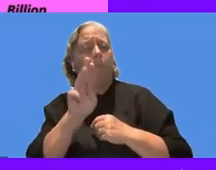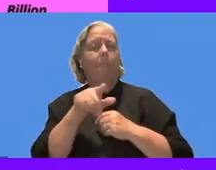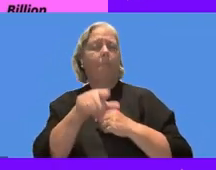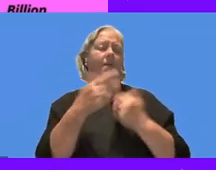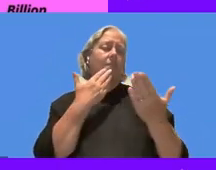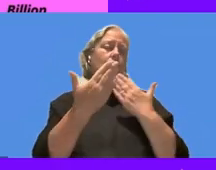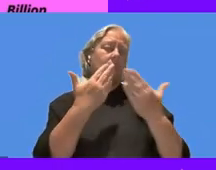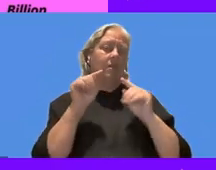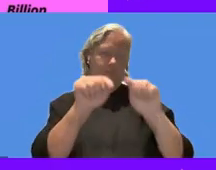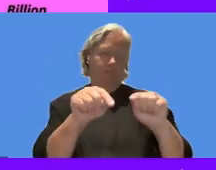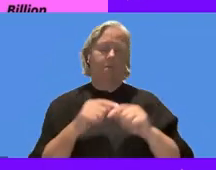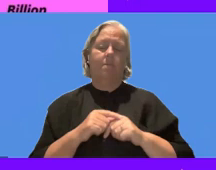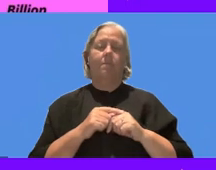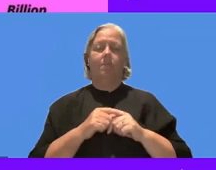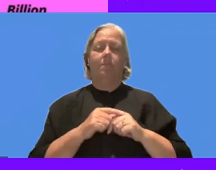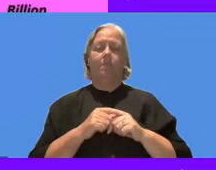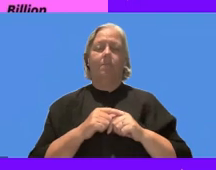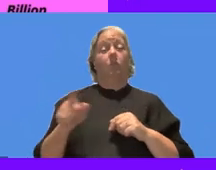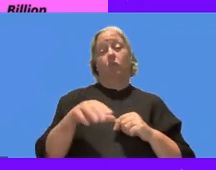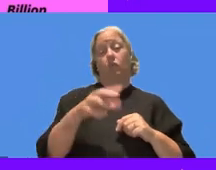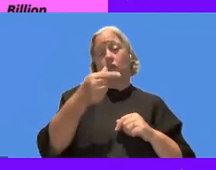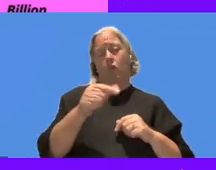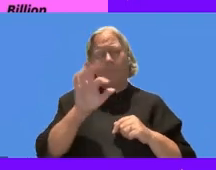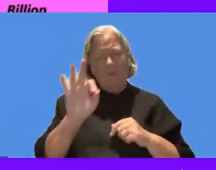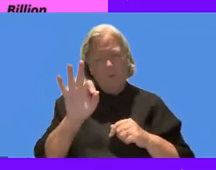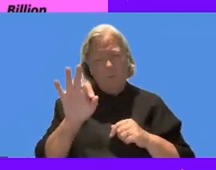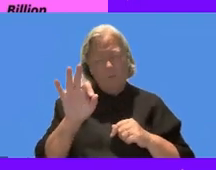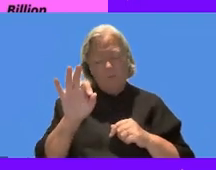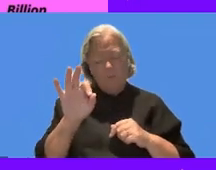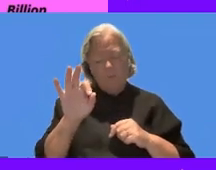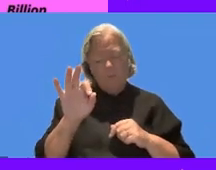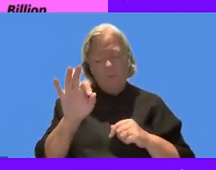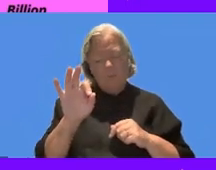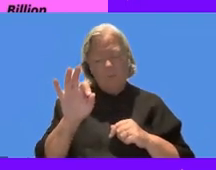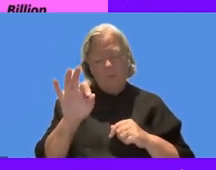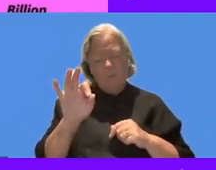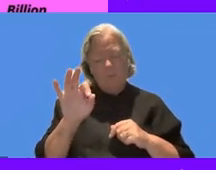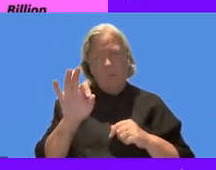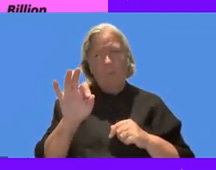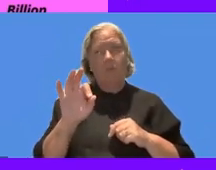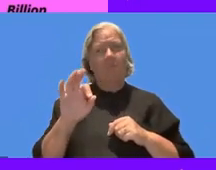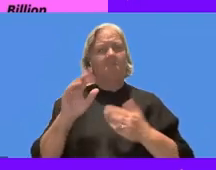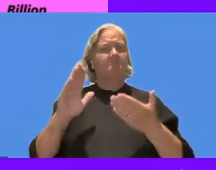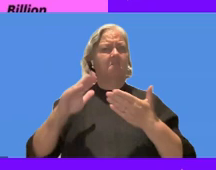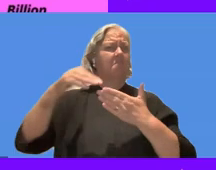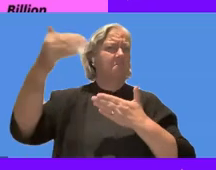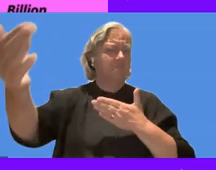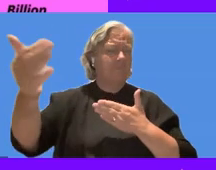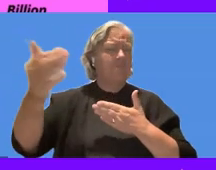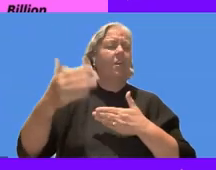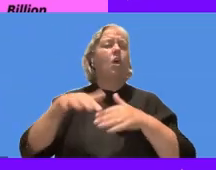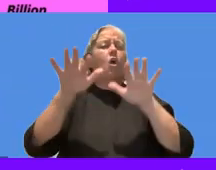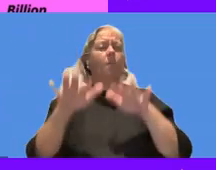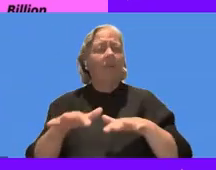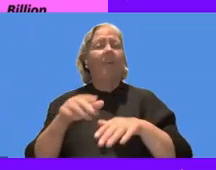Global Forum for Adolescents as this big milestone event coming up later this year, as well as the 1.8 billion